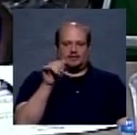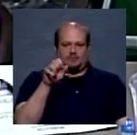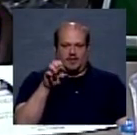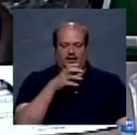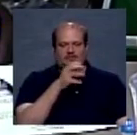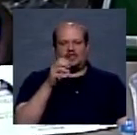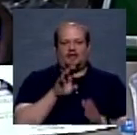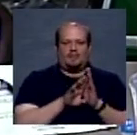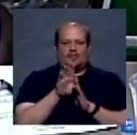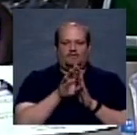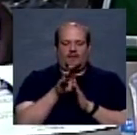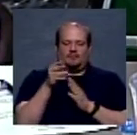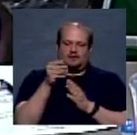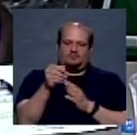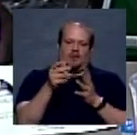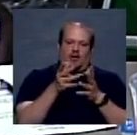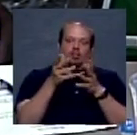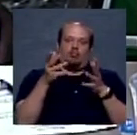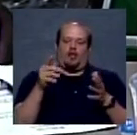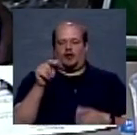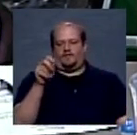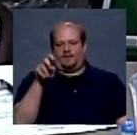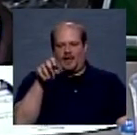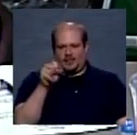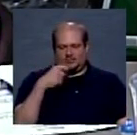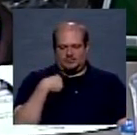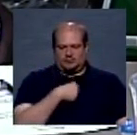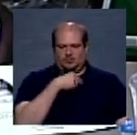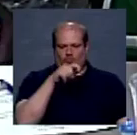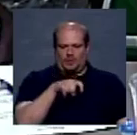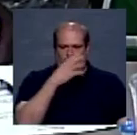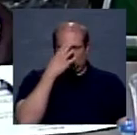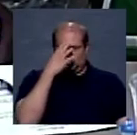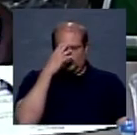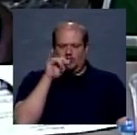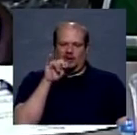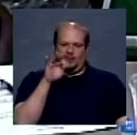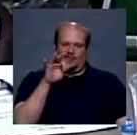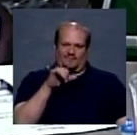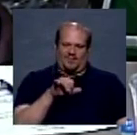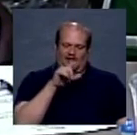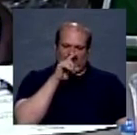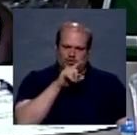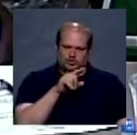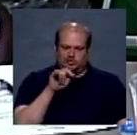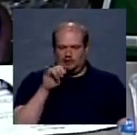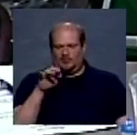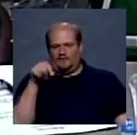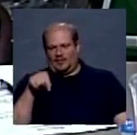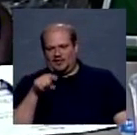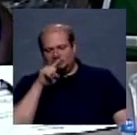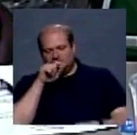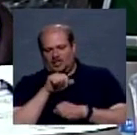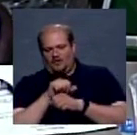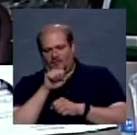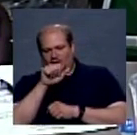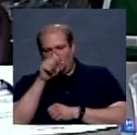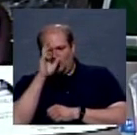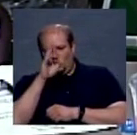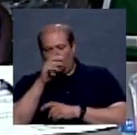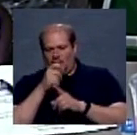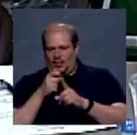these developments pay a lot of taxes. Well, we need to know if that's true and if this is going to definitely impact